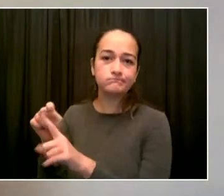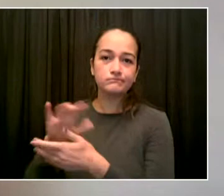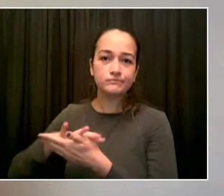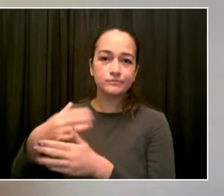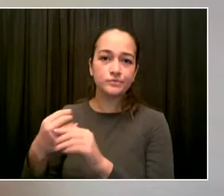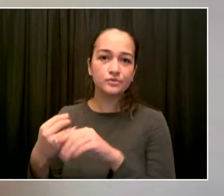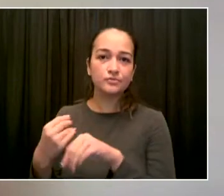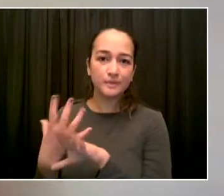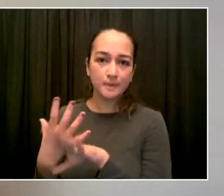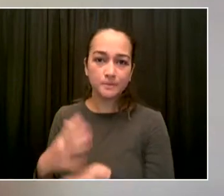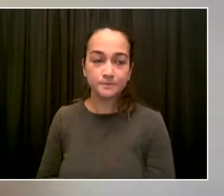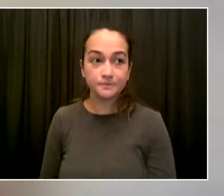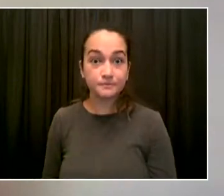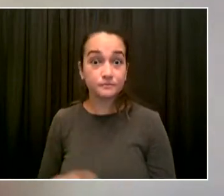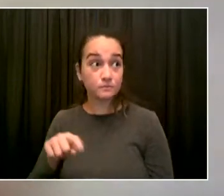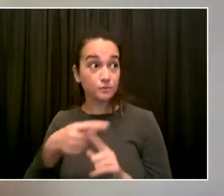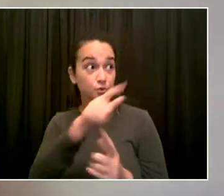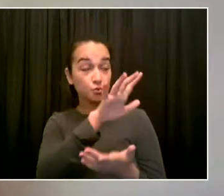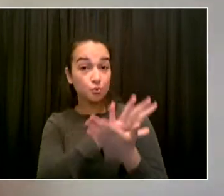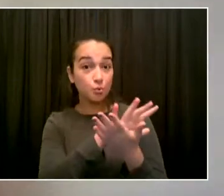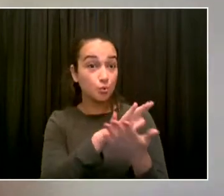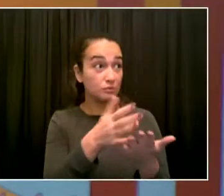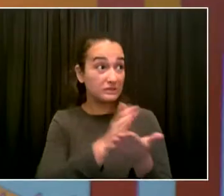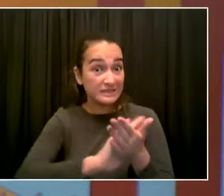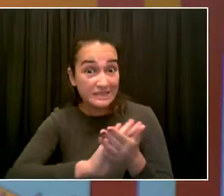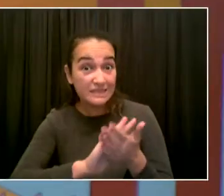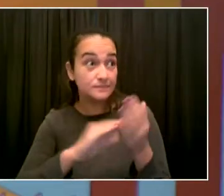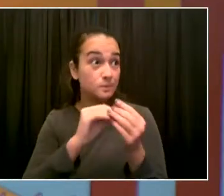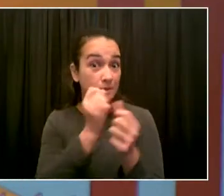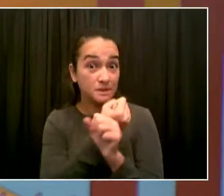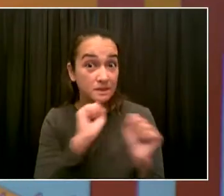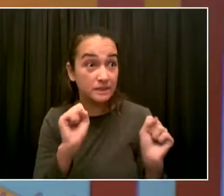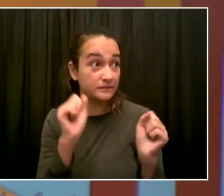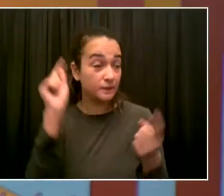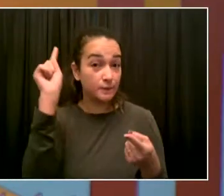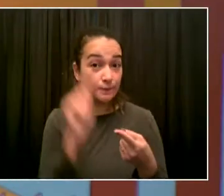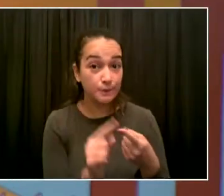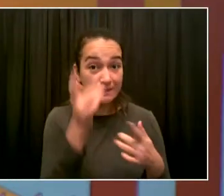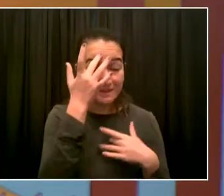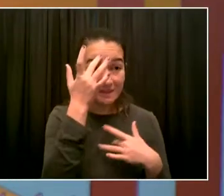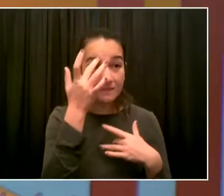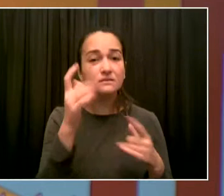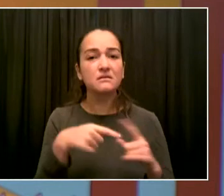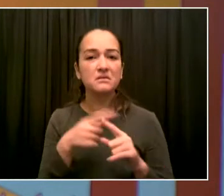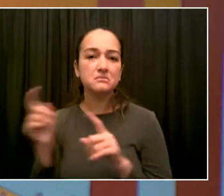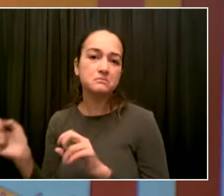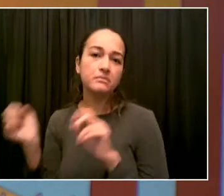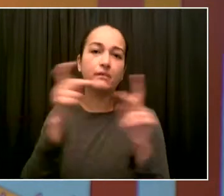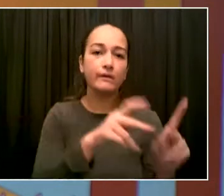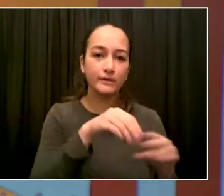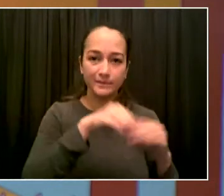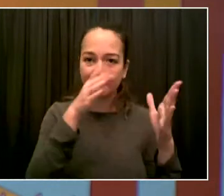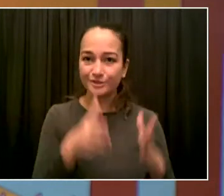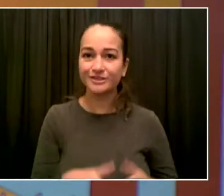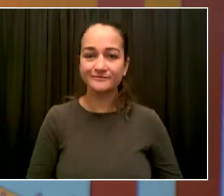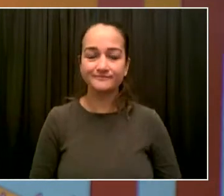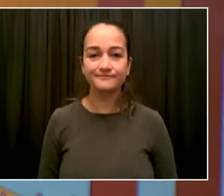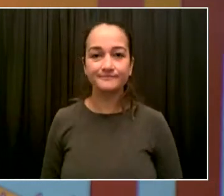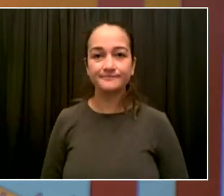ready. Thank you very much. We have time for two more for today. The next is Christina Vega from Chalkbeat.